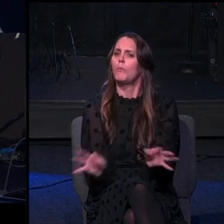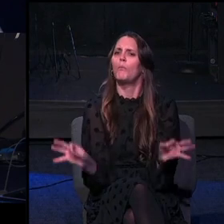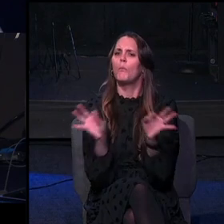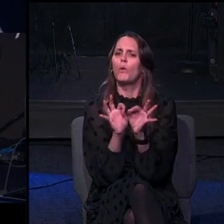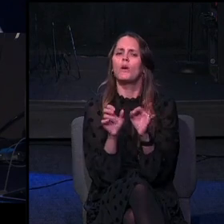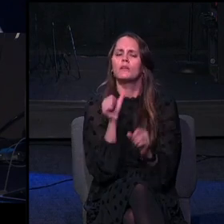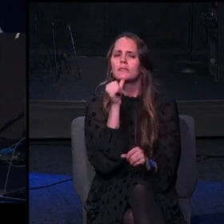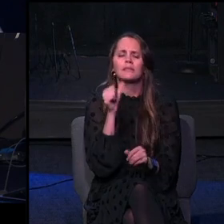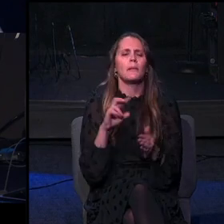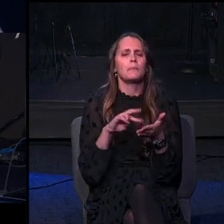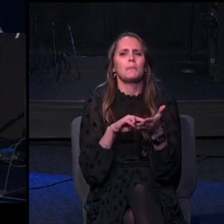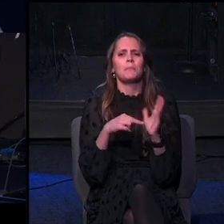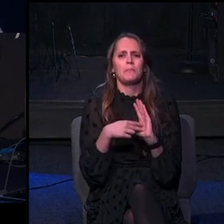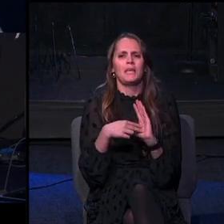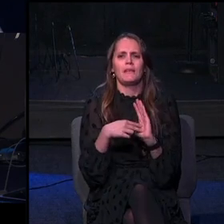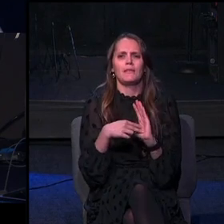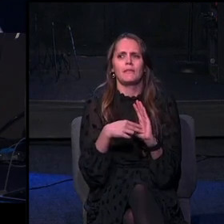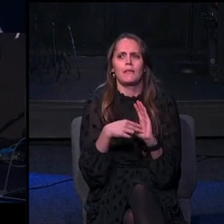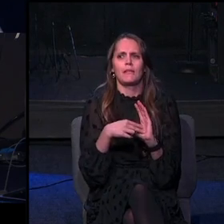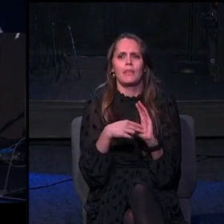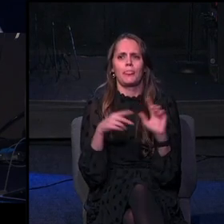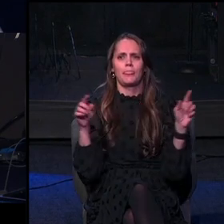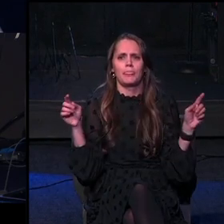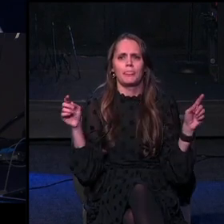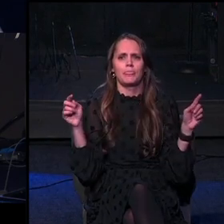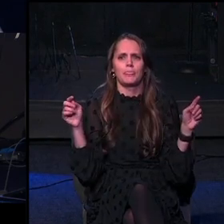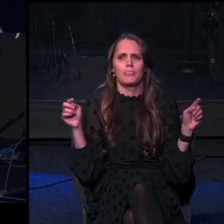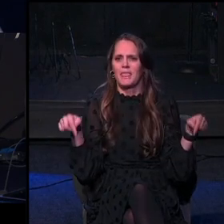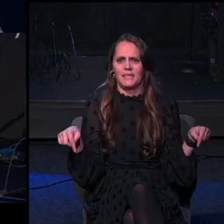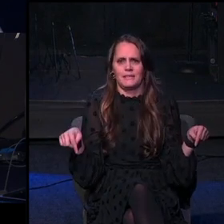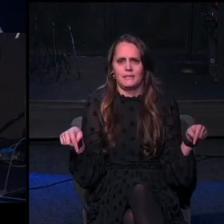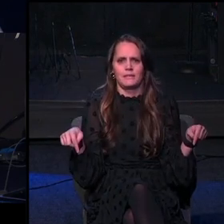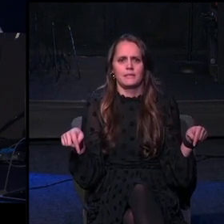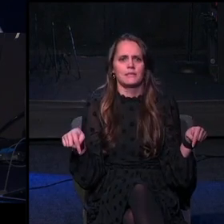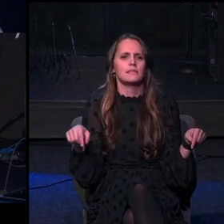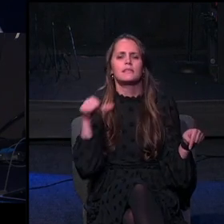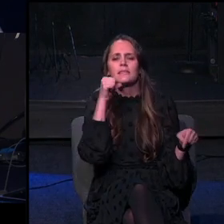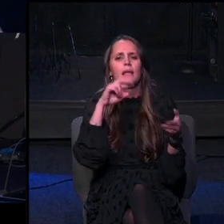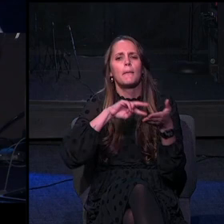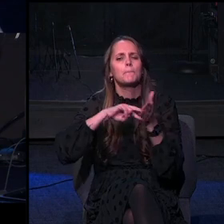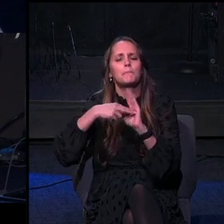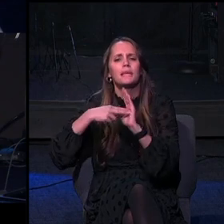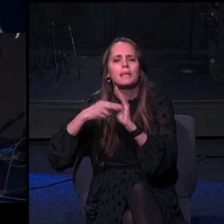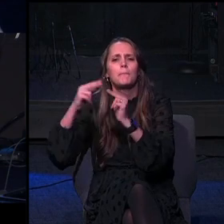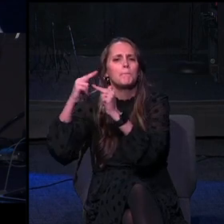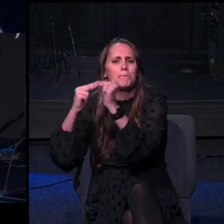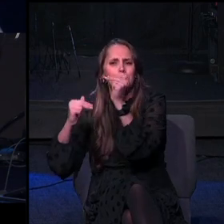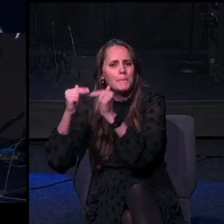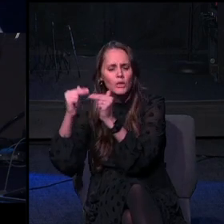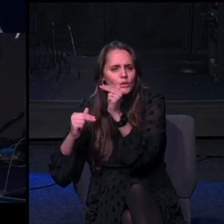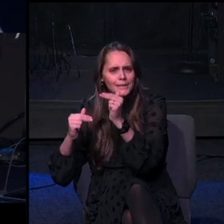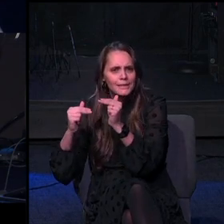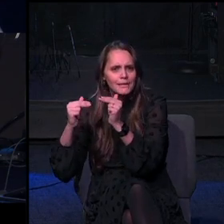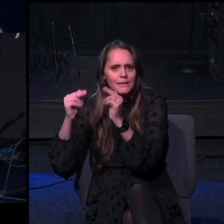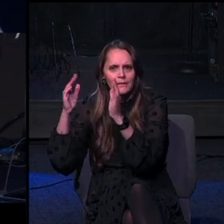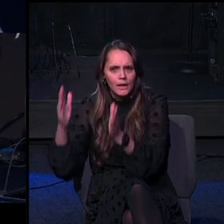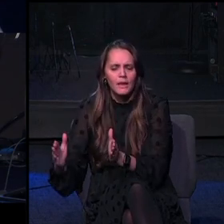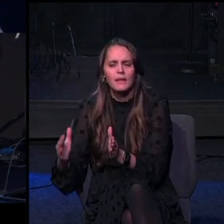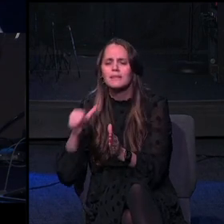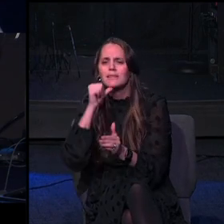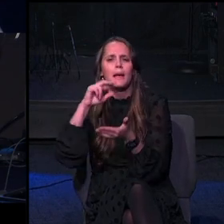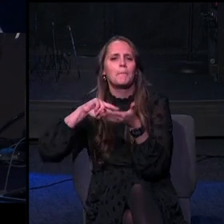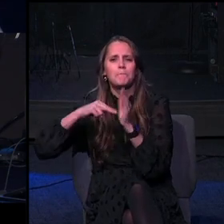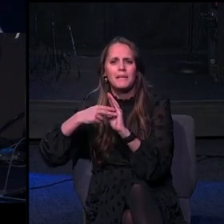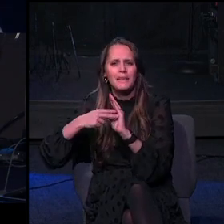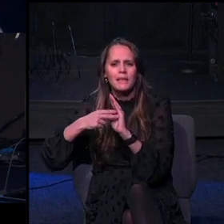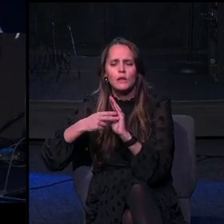mean this. It doesn't mean building. It doesn't mean walls. The word he actually